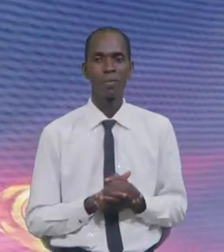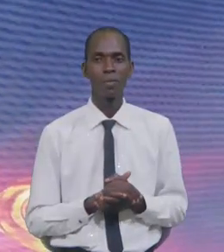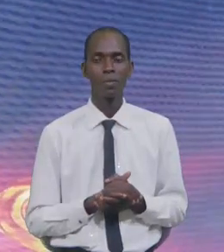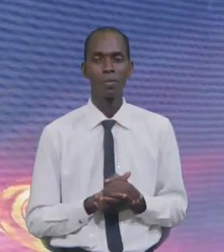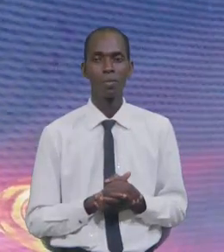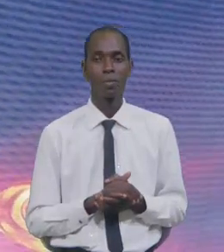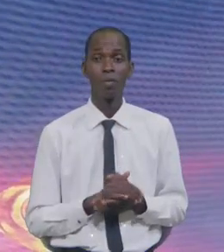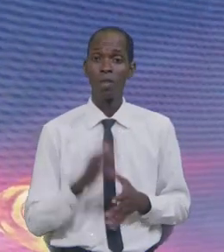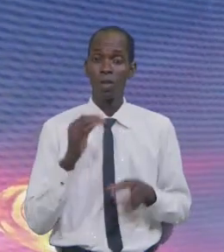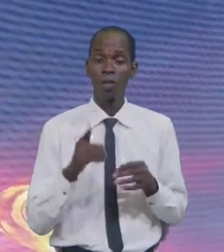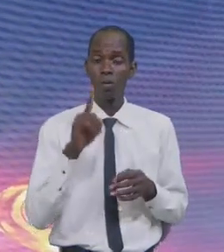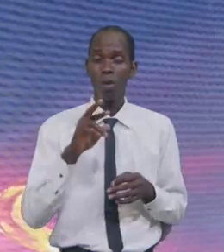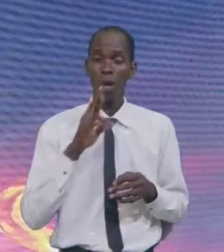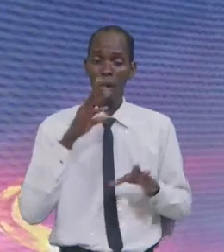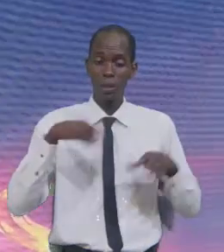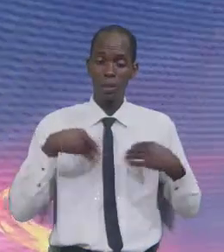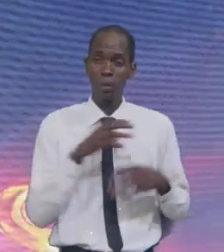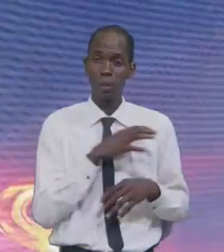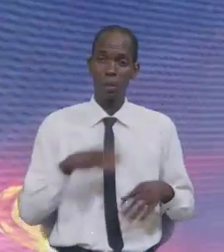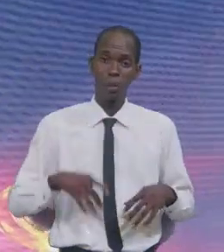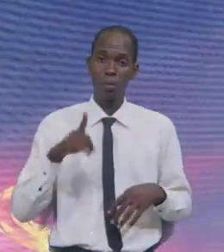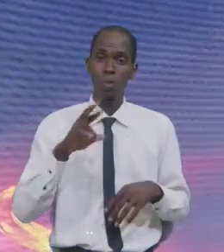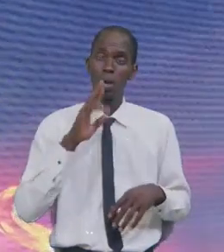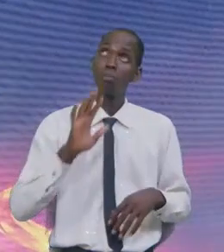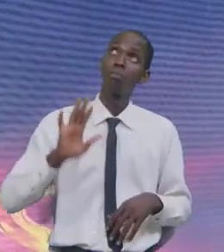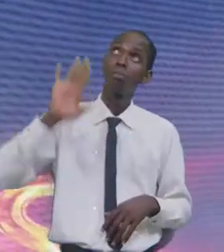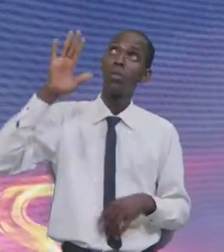If you raise up your hand and you got connected